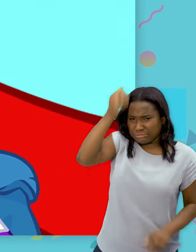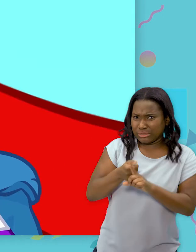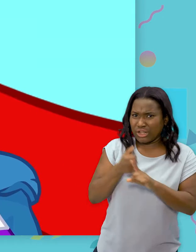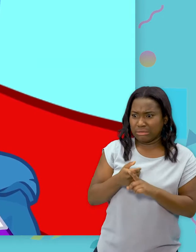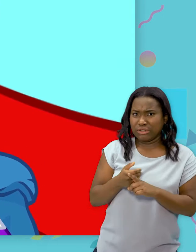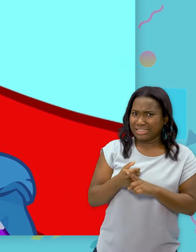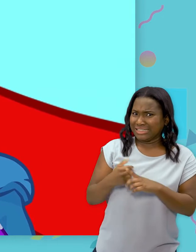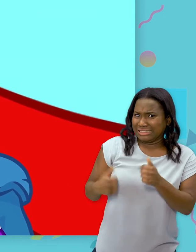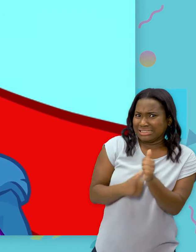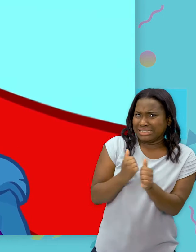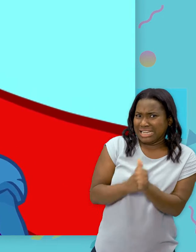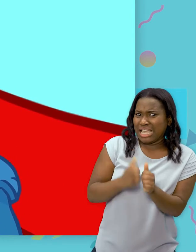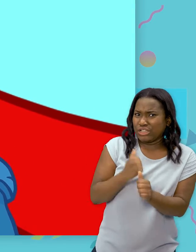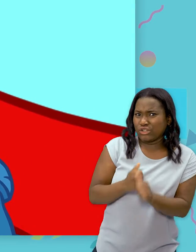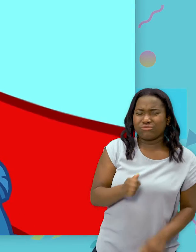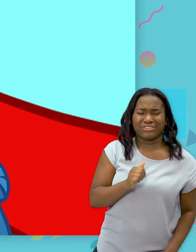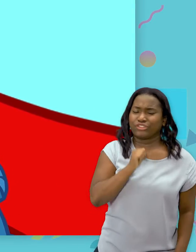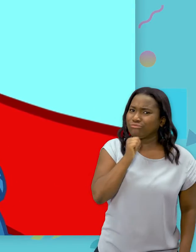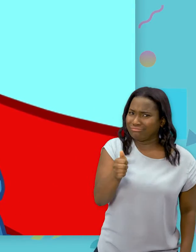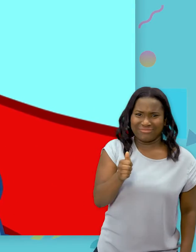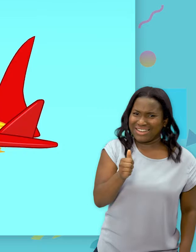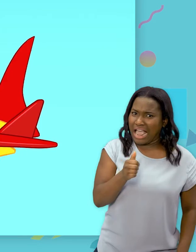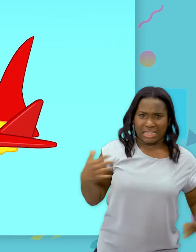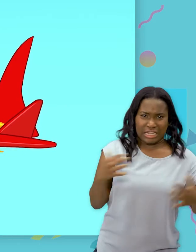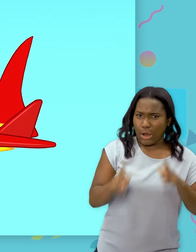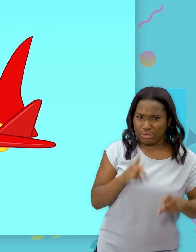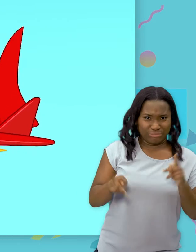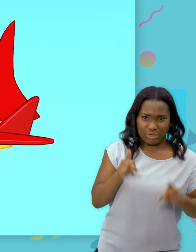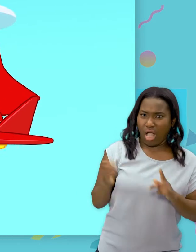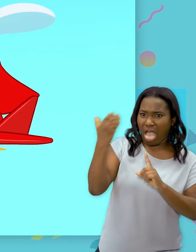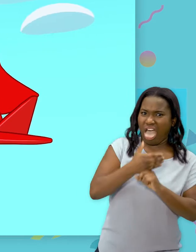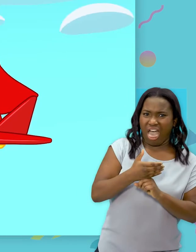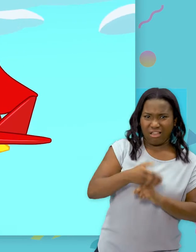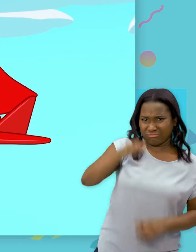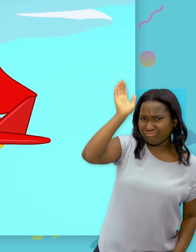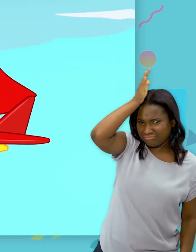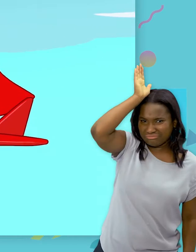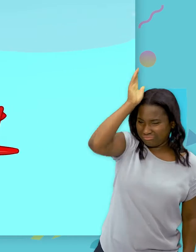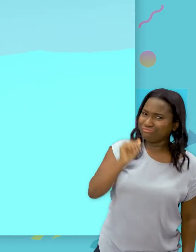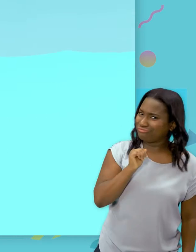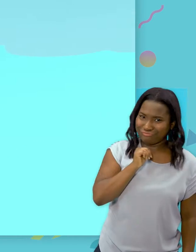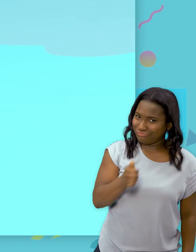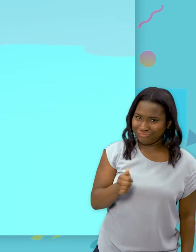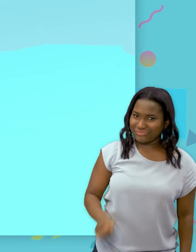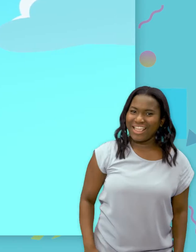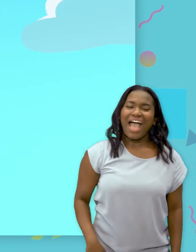we shouldn't scare people while dressed like sharks? Exactly.